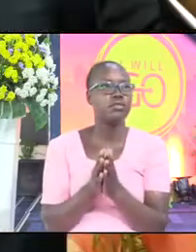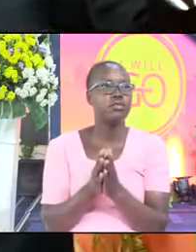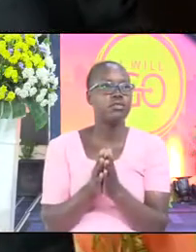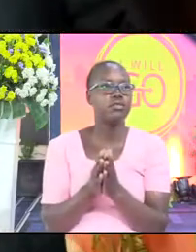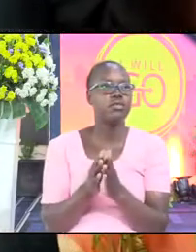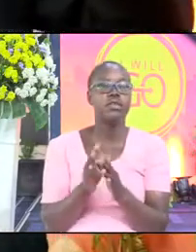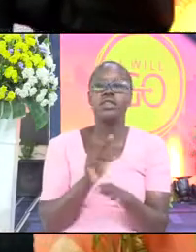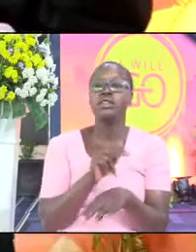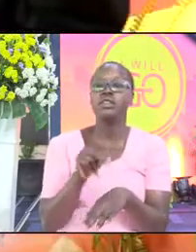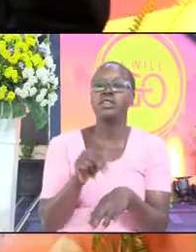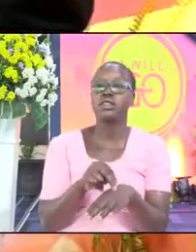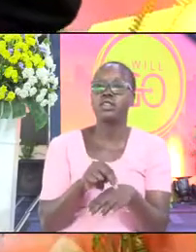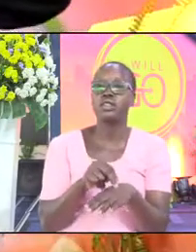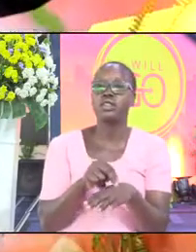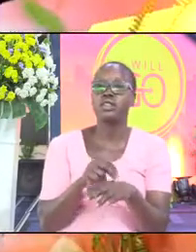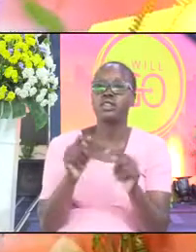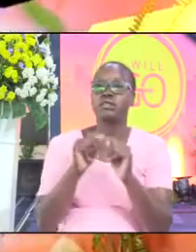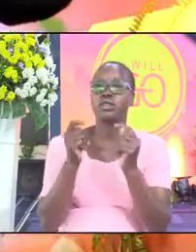nationalism,